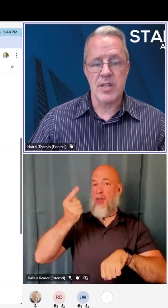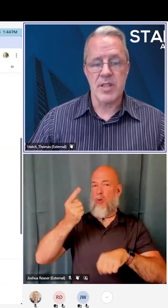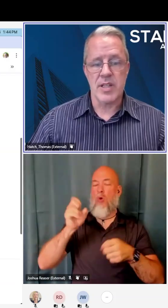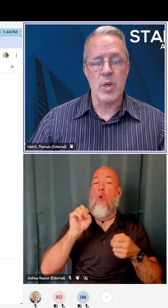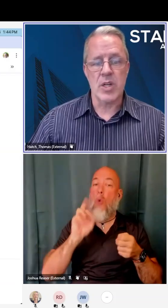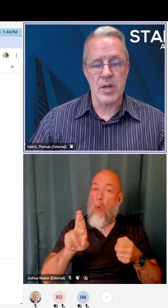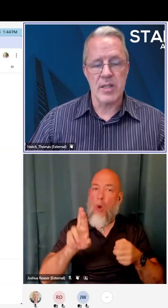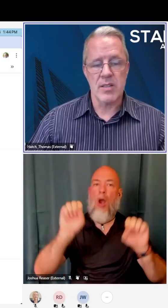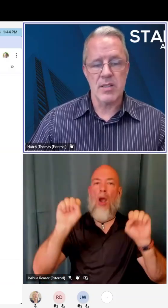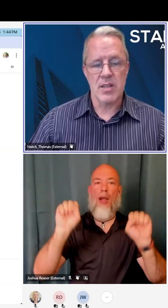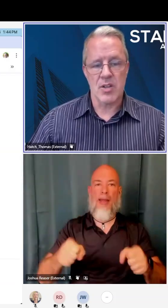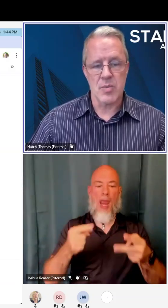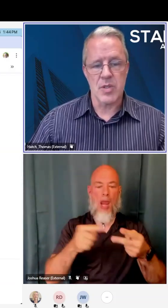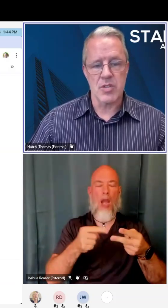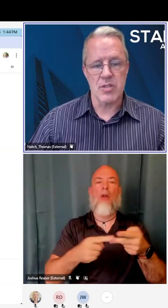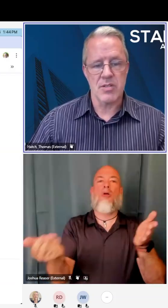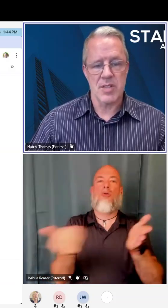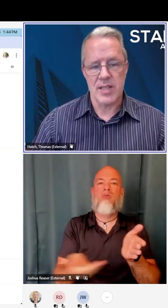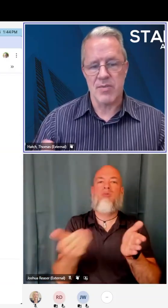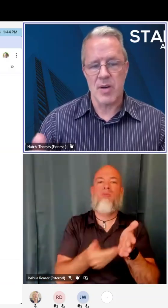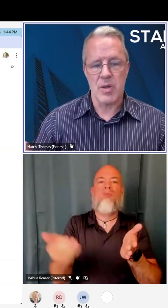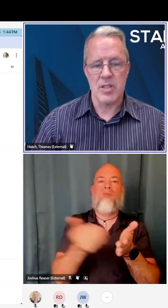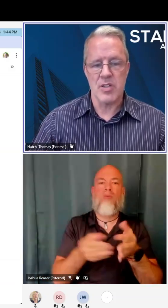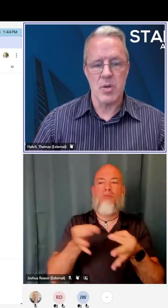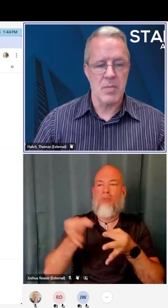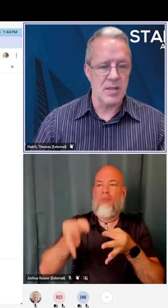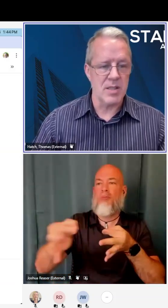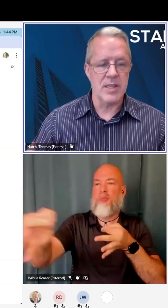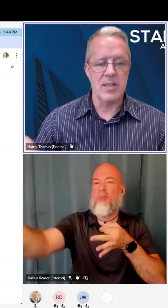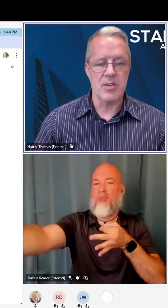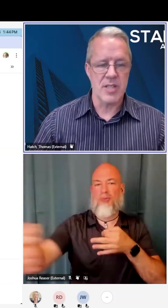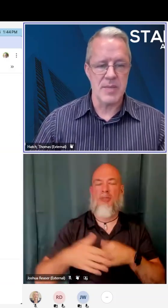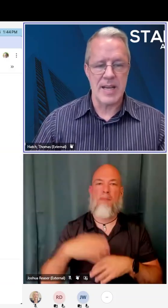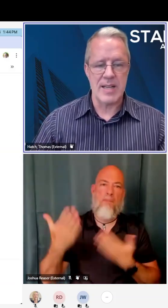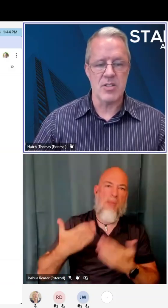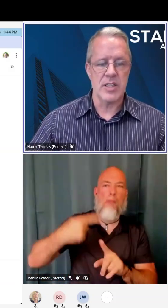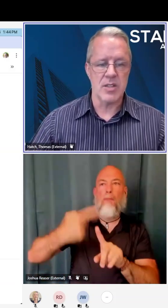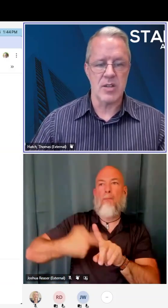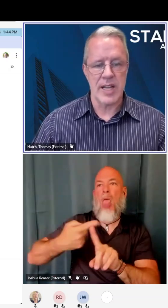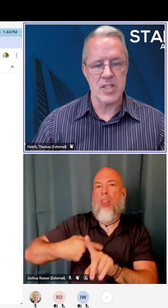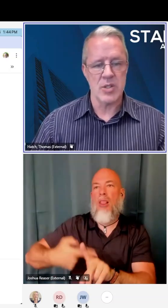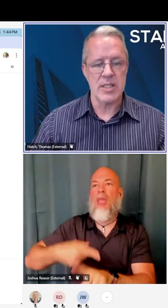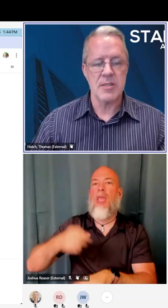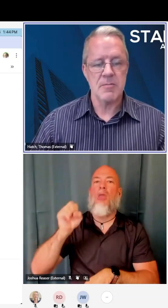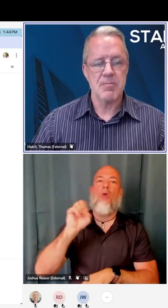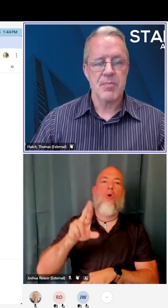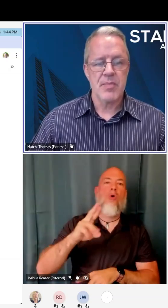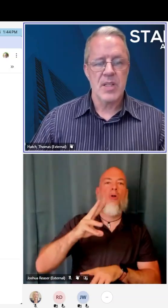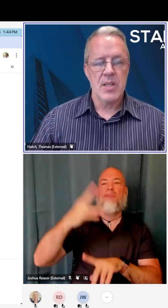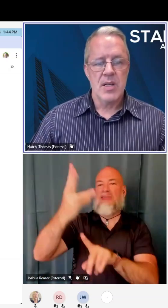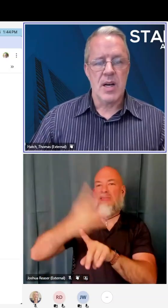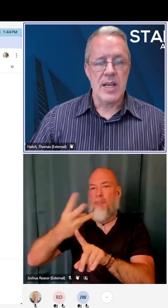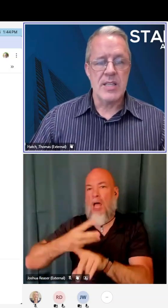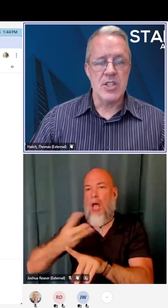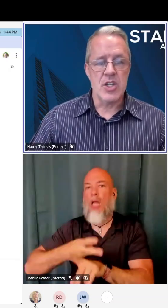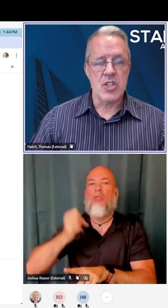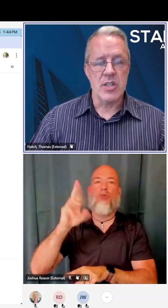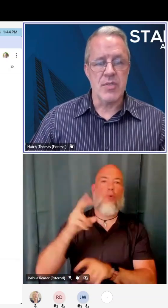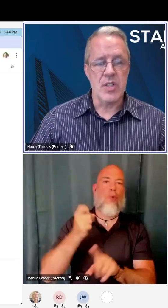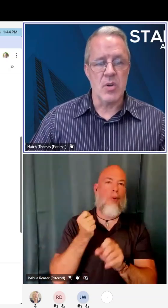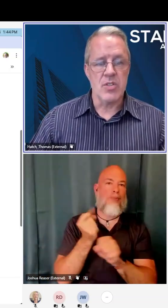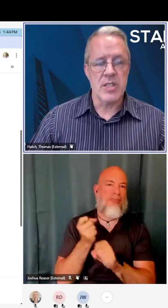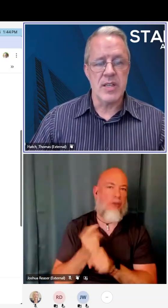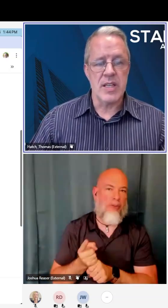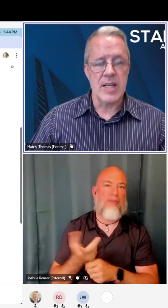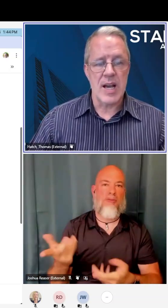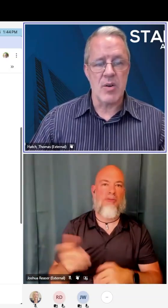I can set up recurring contributions, like if I wanted to do it monthly or semi-annually or annually. In addition,